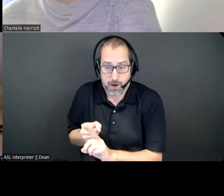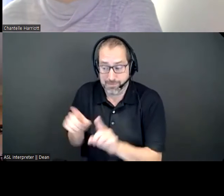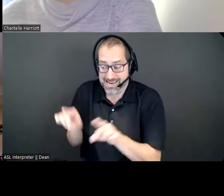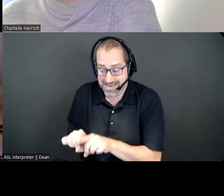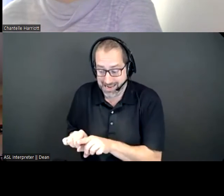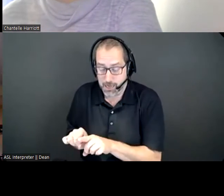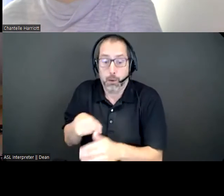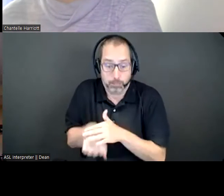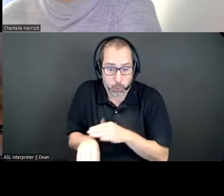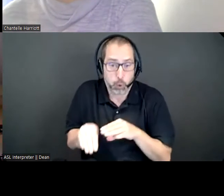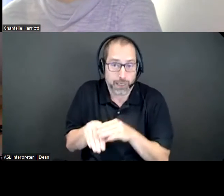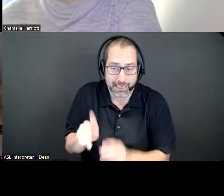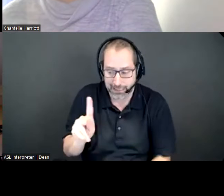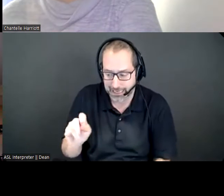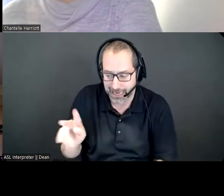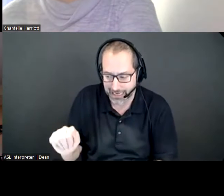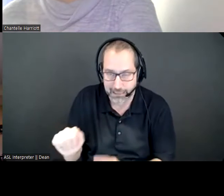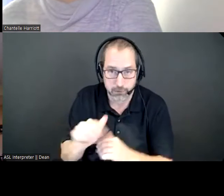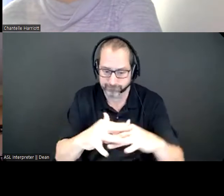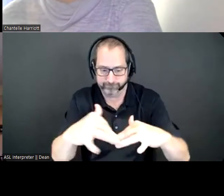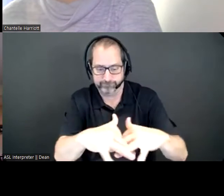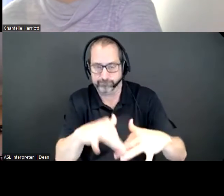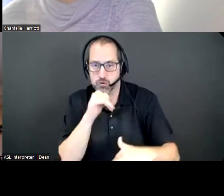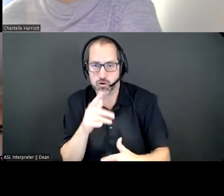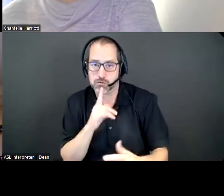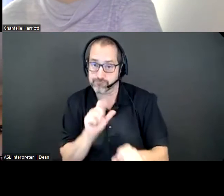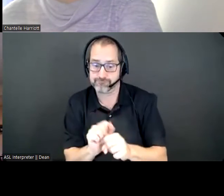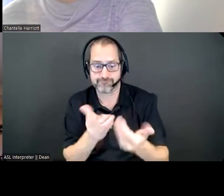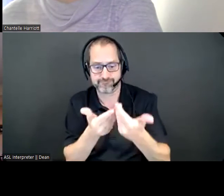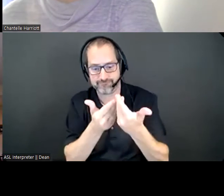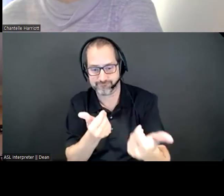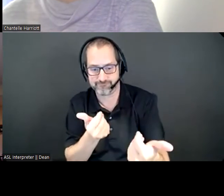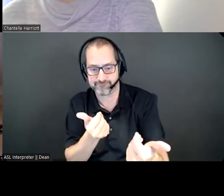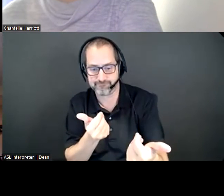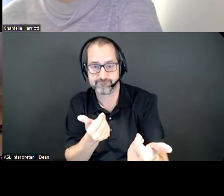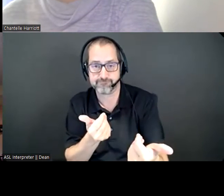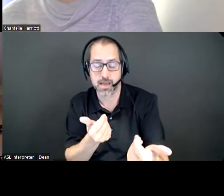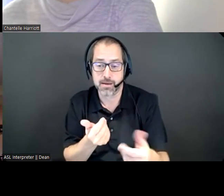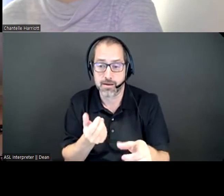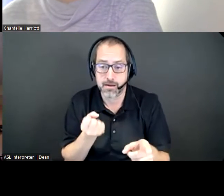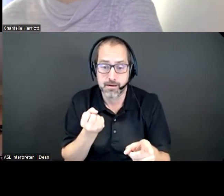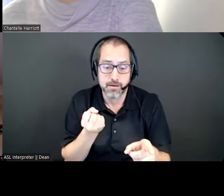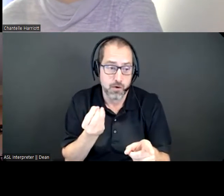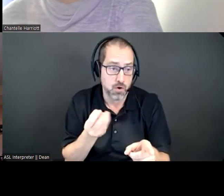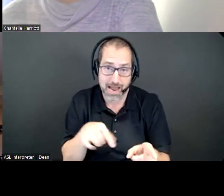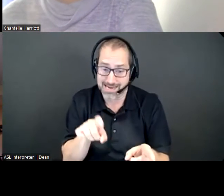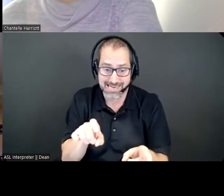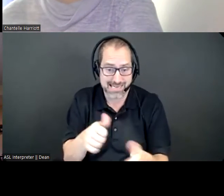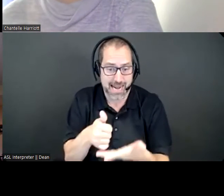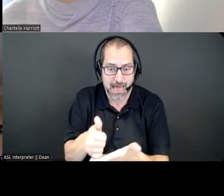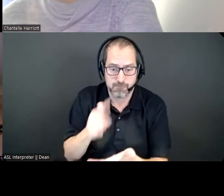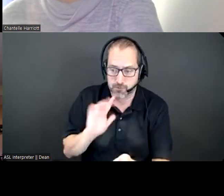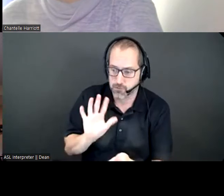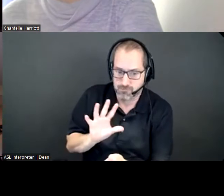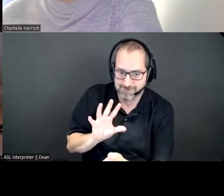So therein lies that disconnect. So I would definitely need help and to promote